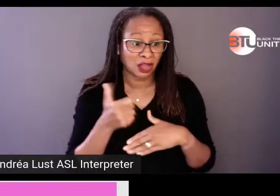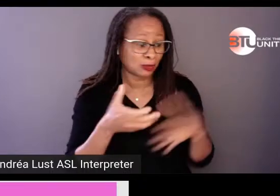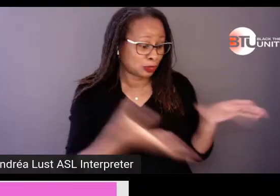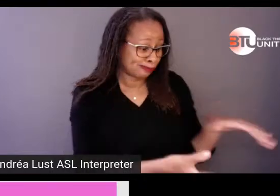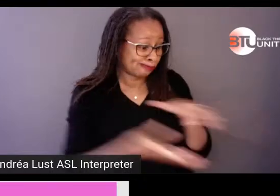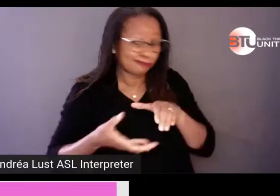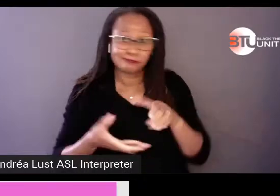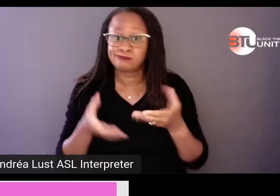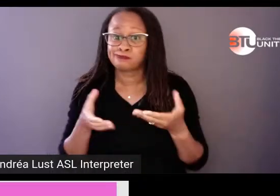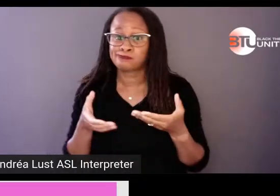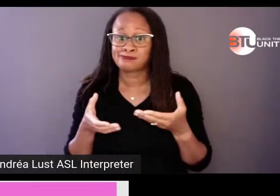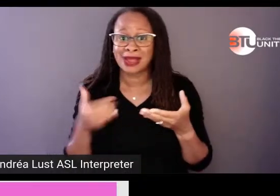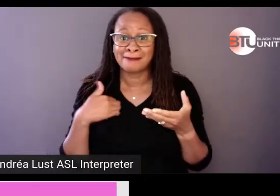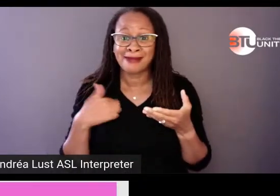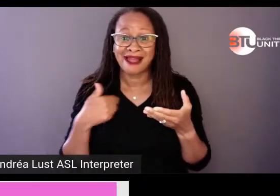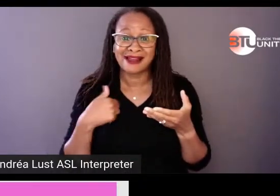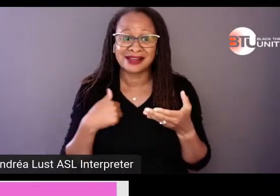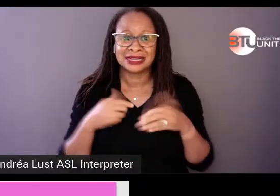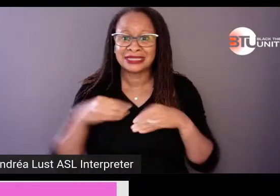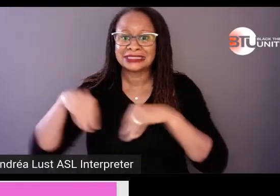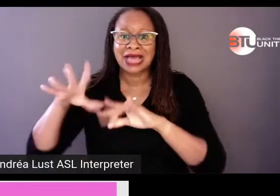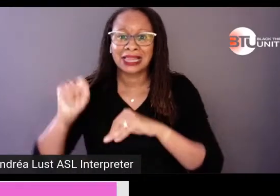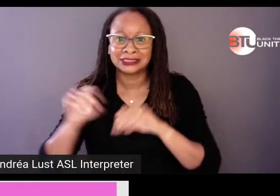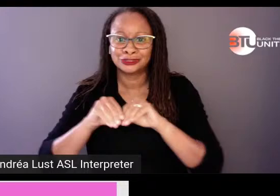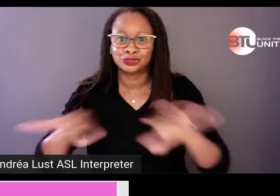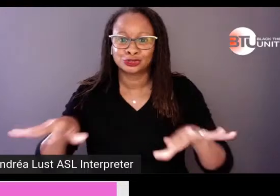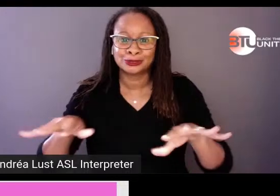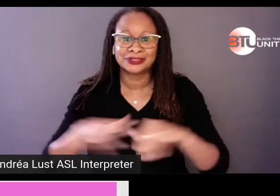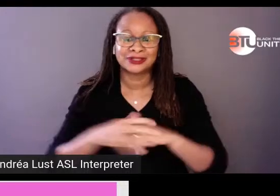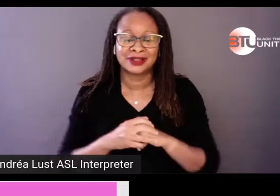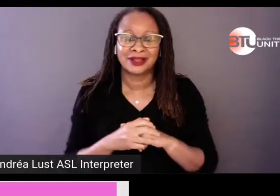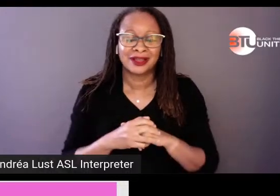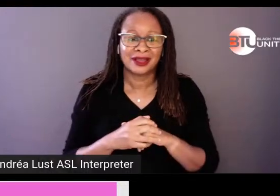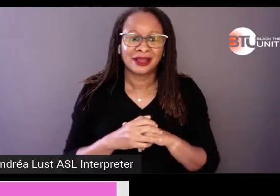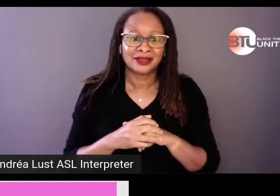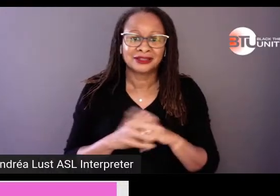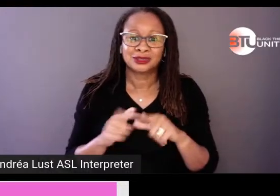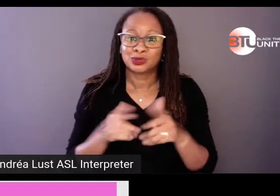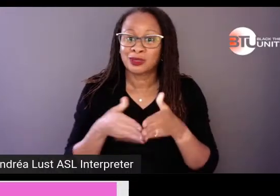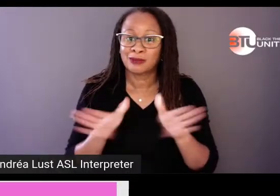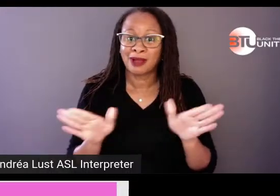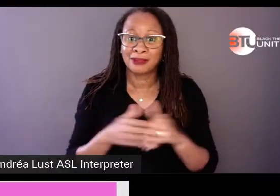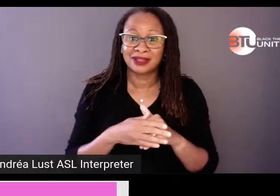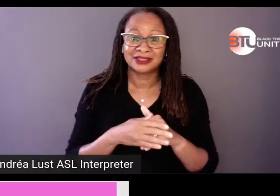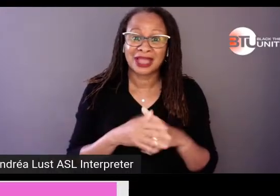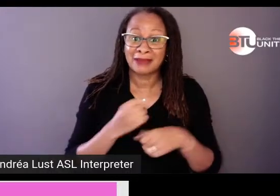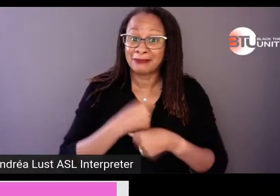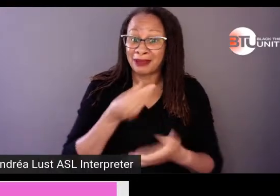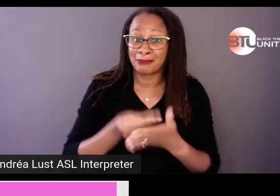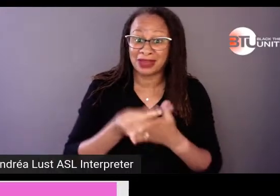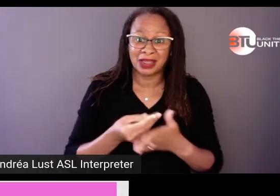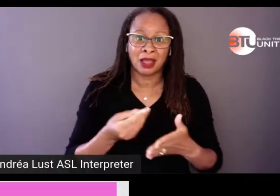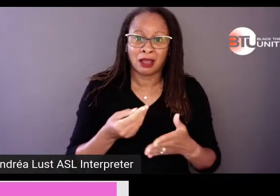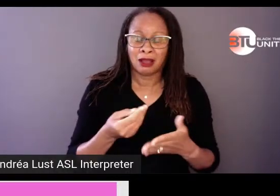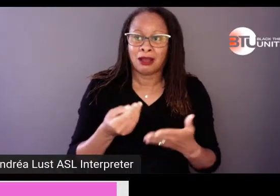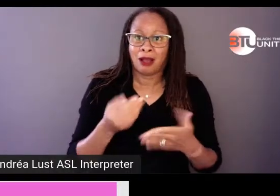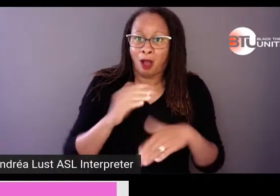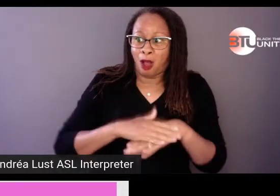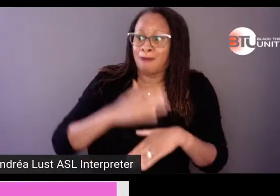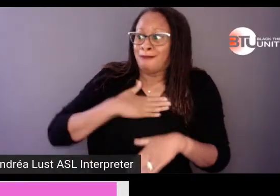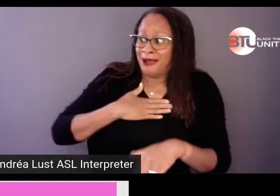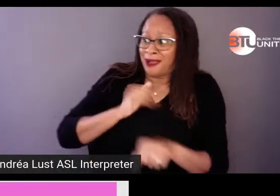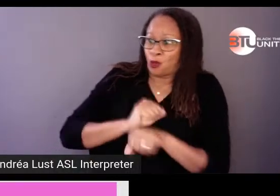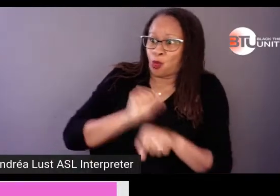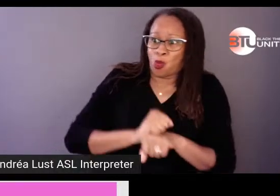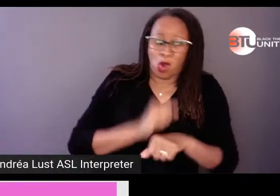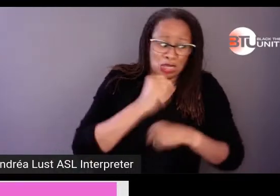and sell it and distribute it and to the public and make money off of what you spent years creating. This